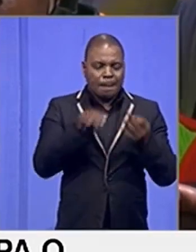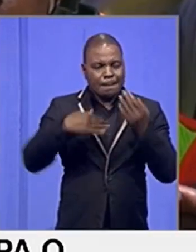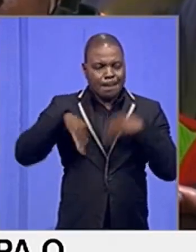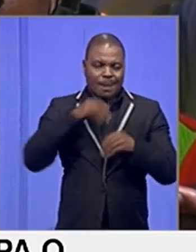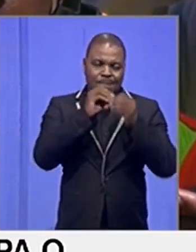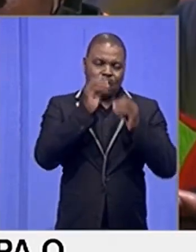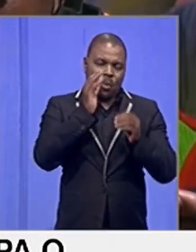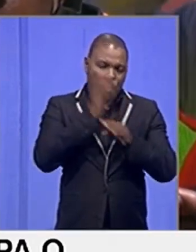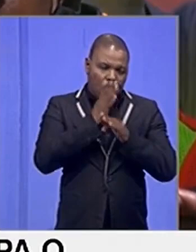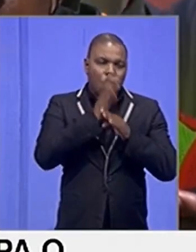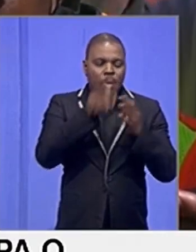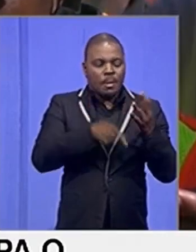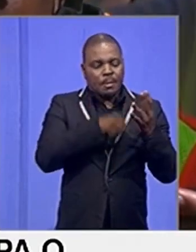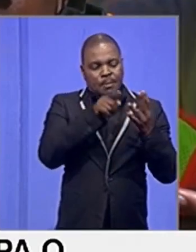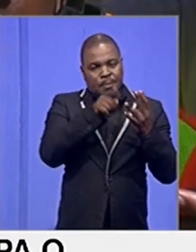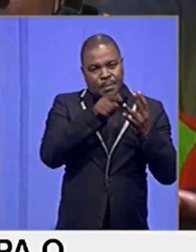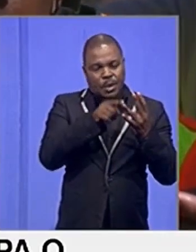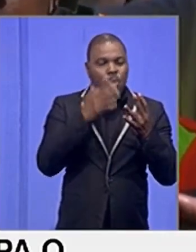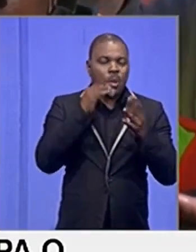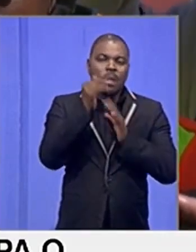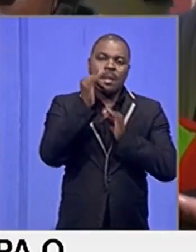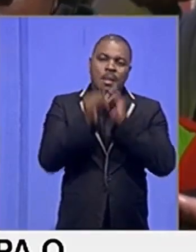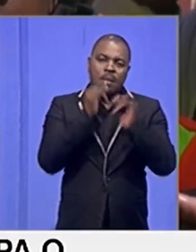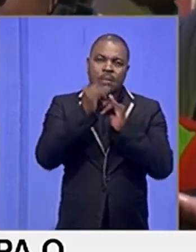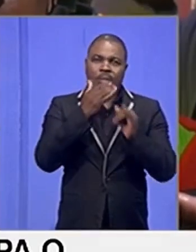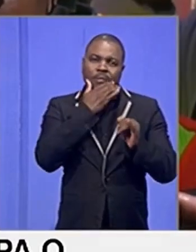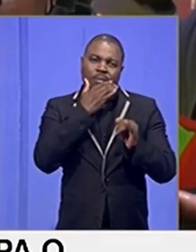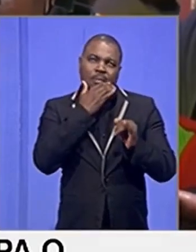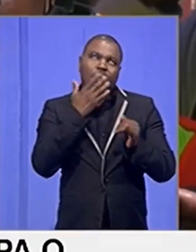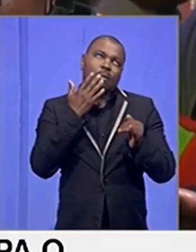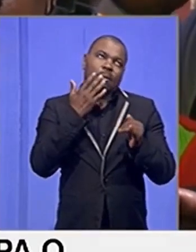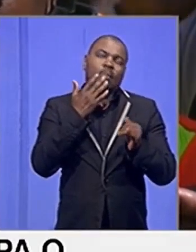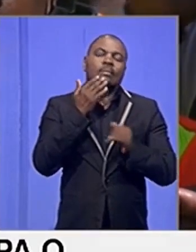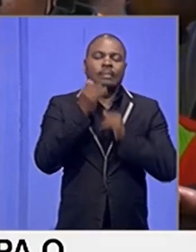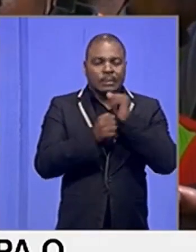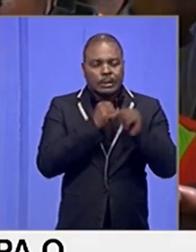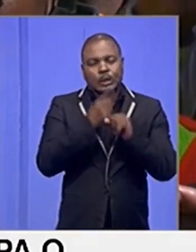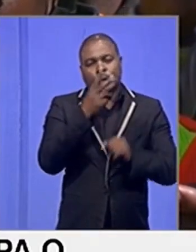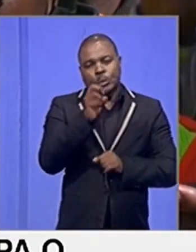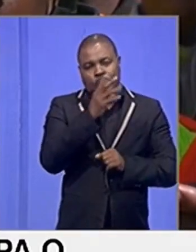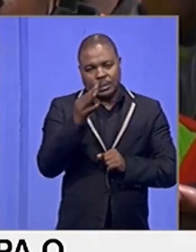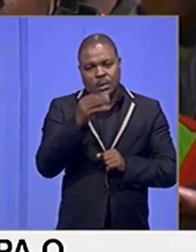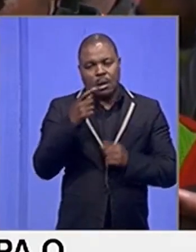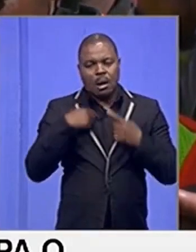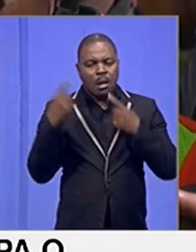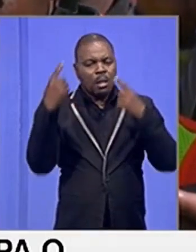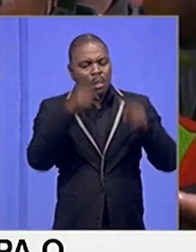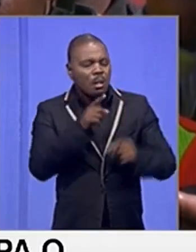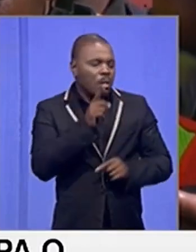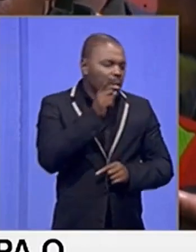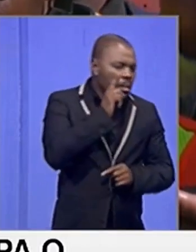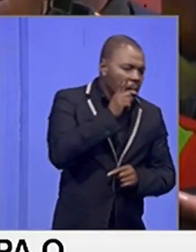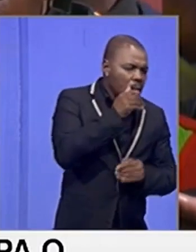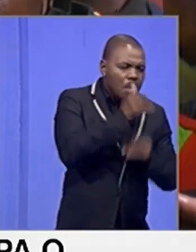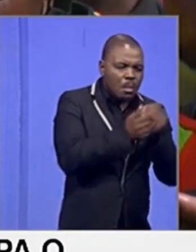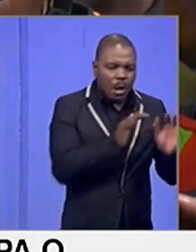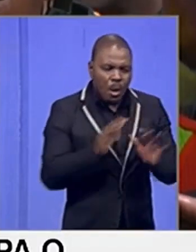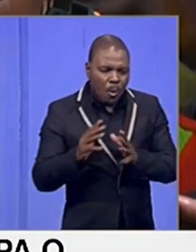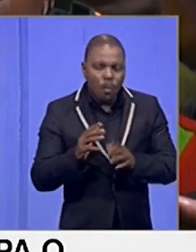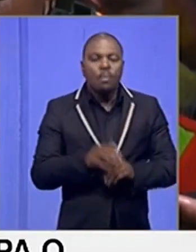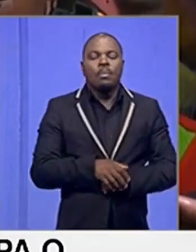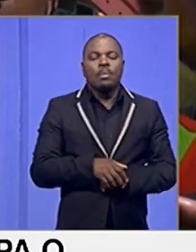2023, and the second one by the 11th of December again 2023. So we're here just to check progress. We did